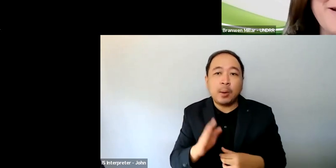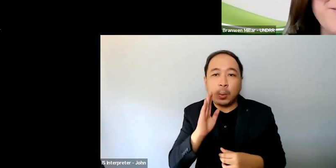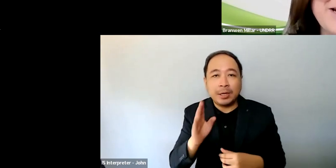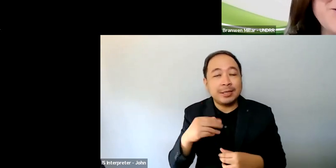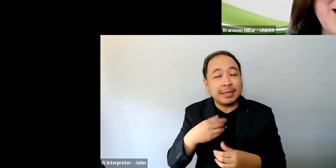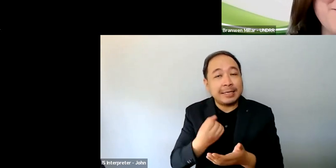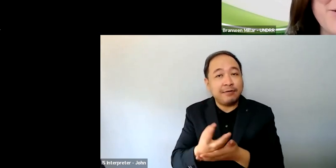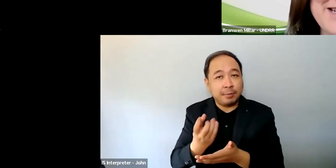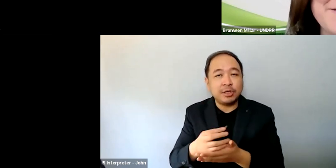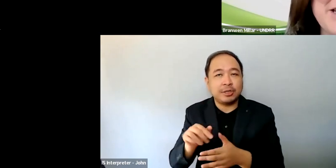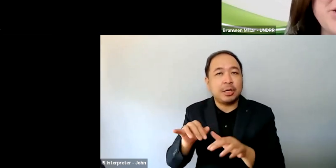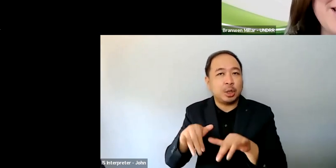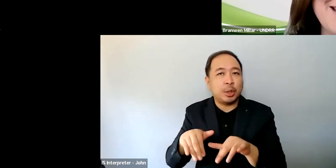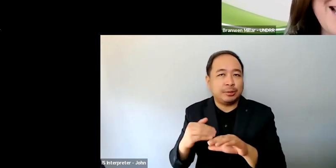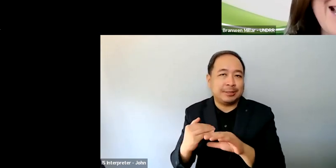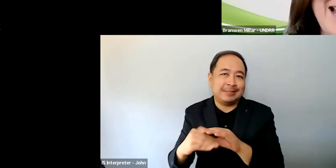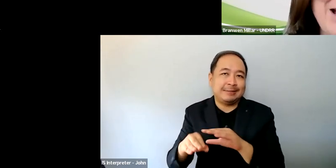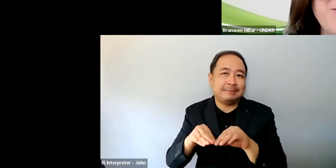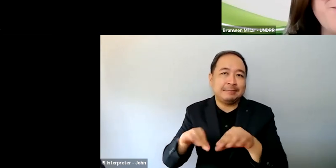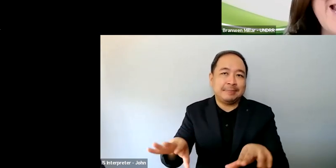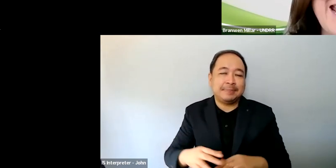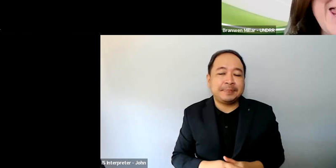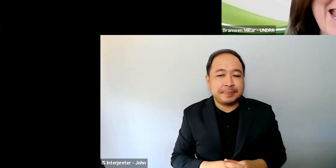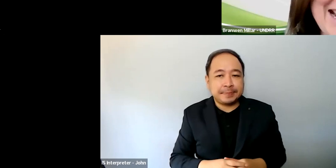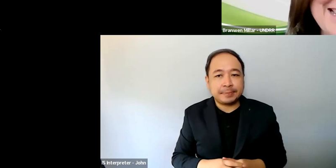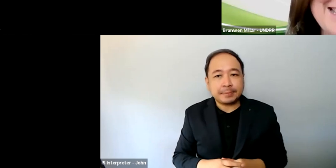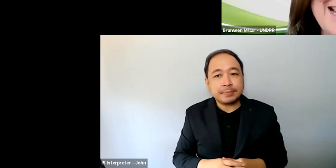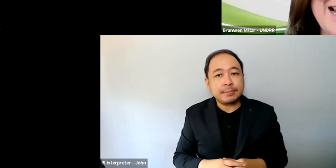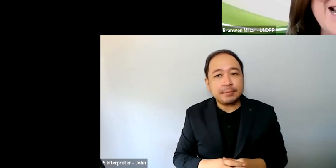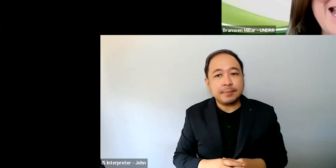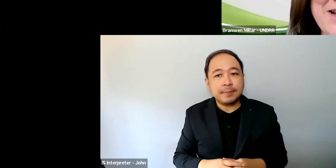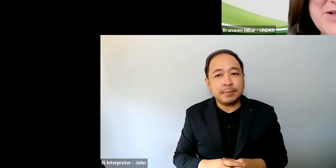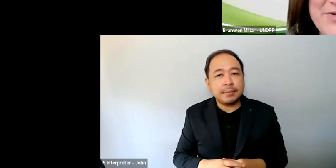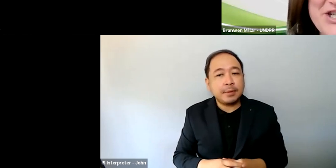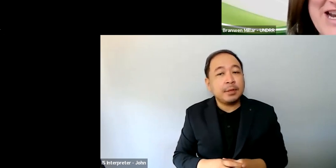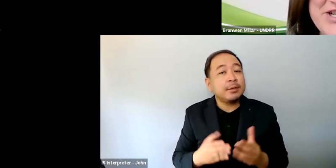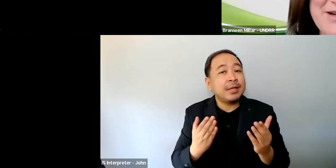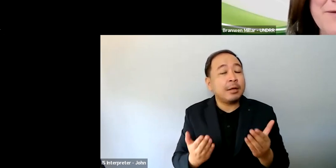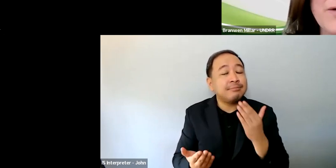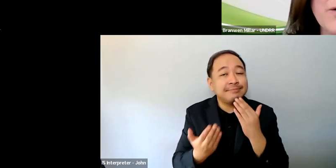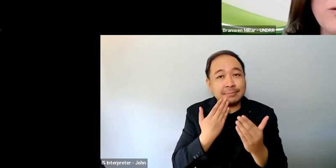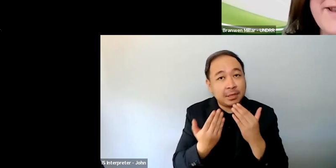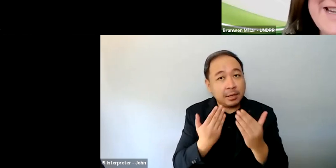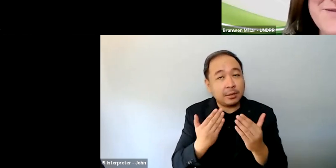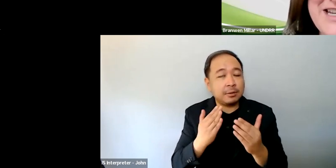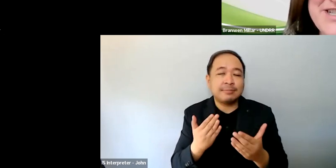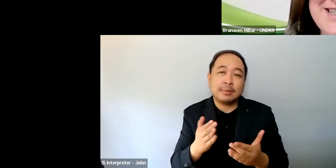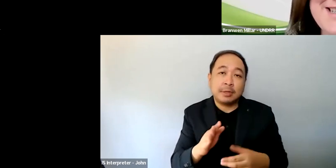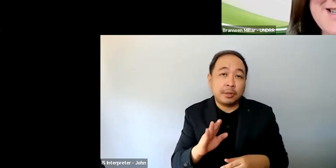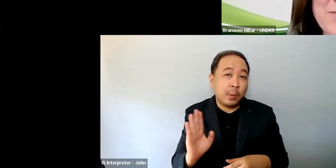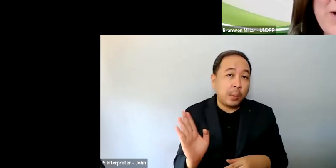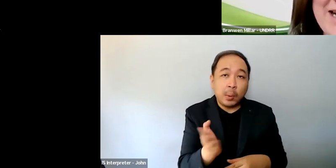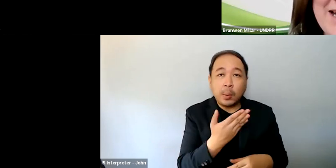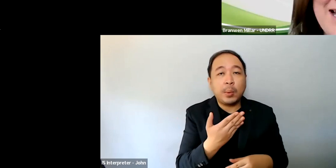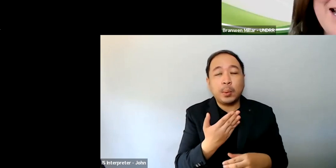thank you very much for your intervention. With many thanks and much appreciation for all the